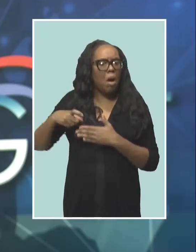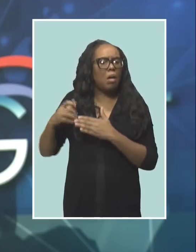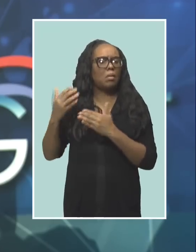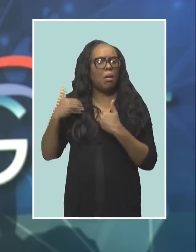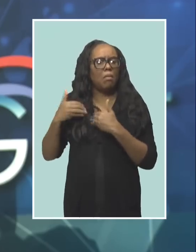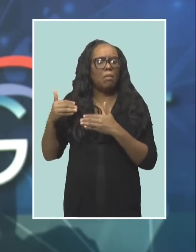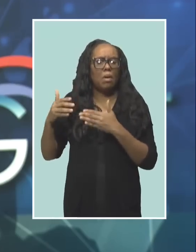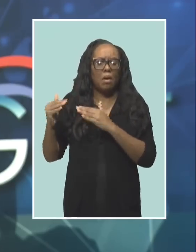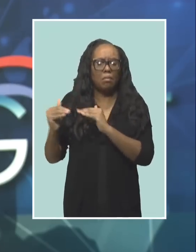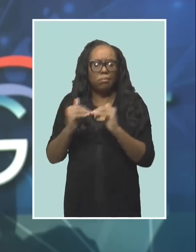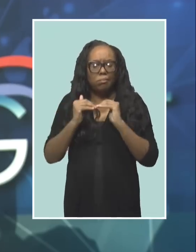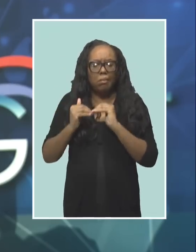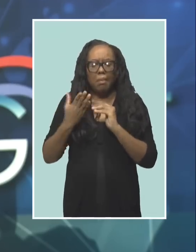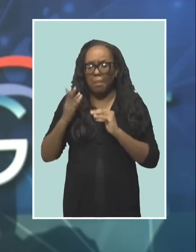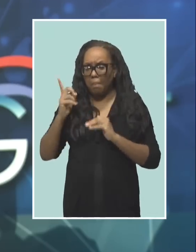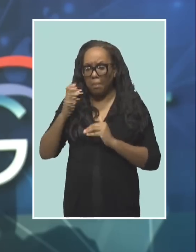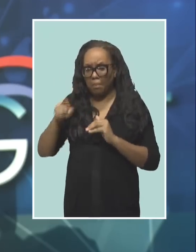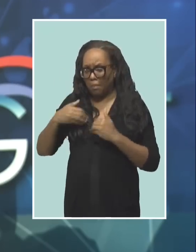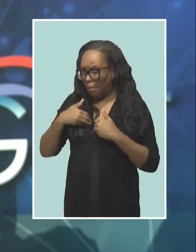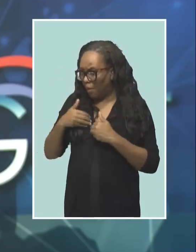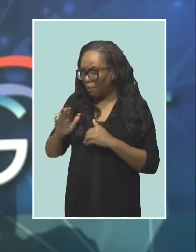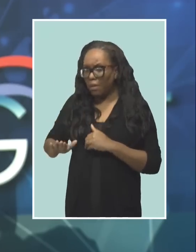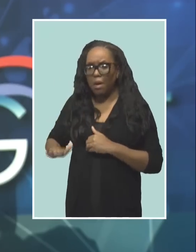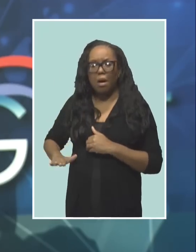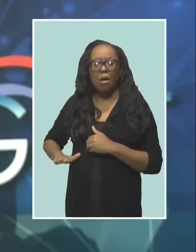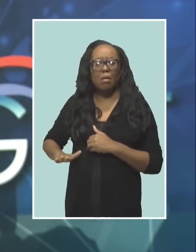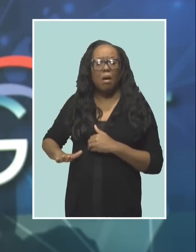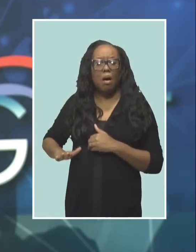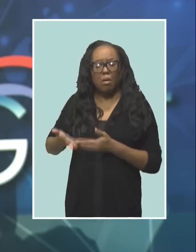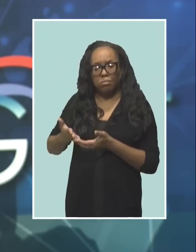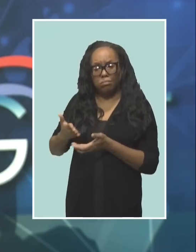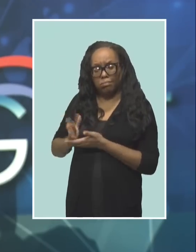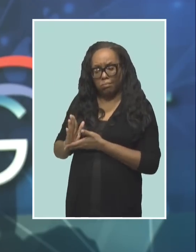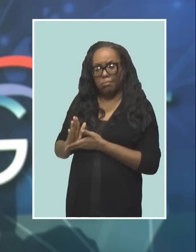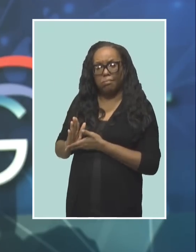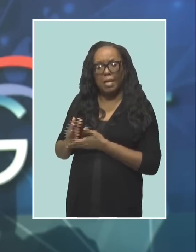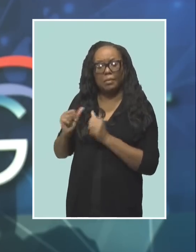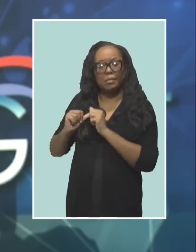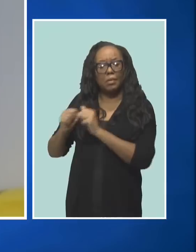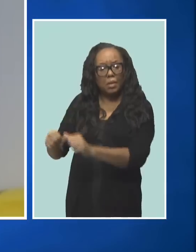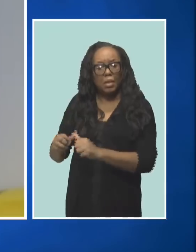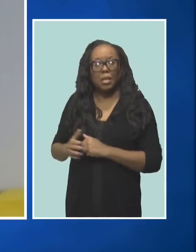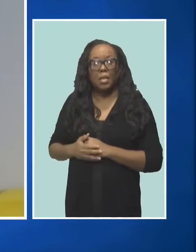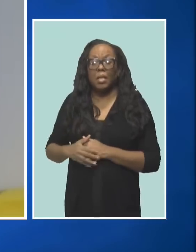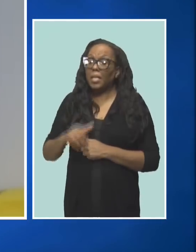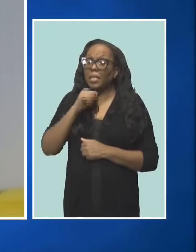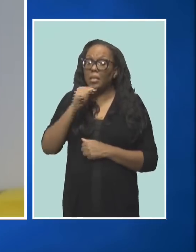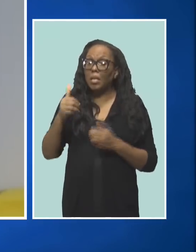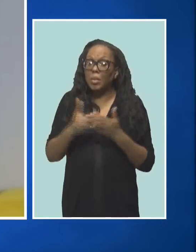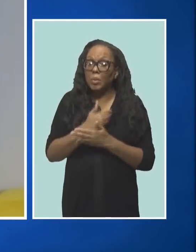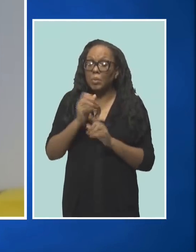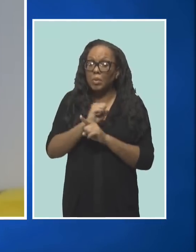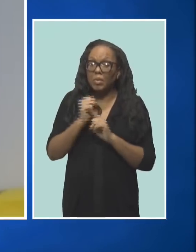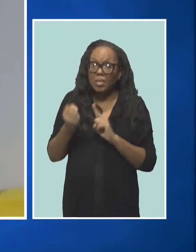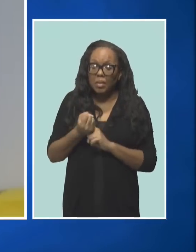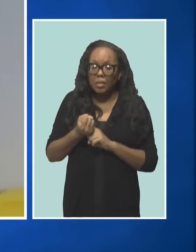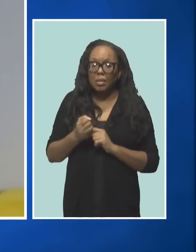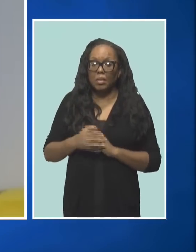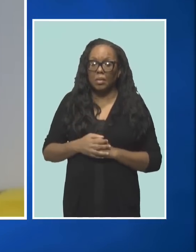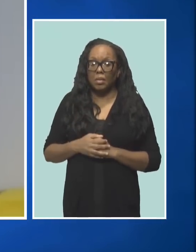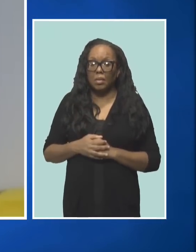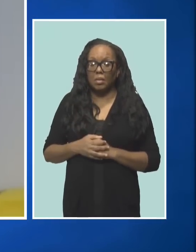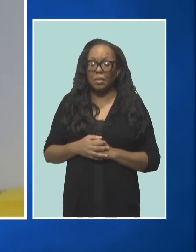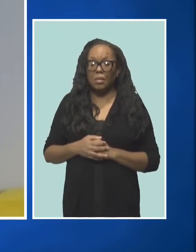Child Protection Act is the solution to the vexing issue. If your child has been abused, no amount of